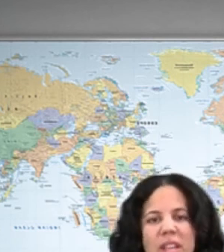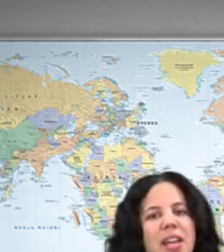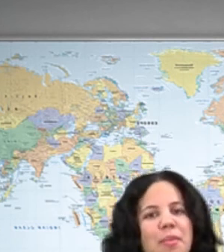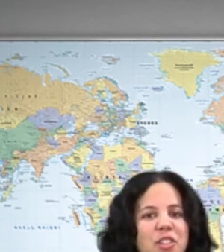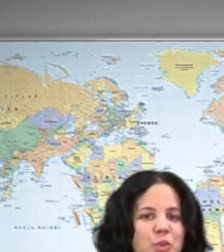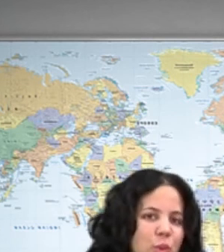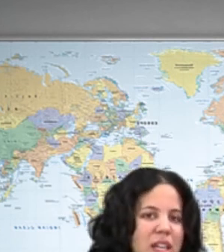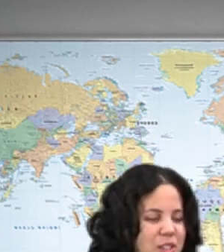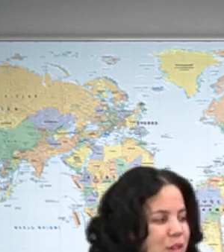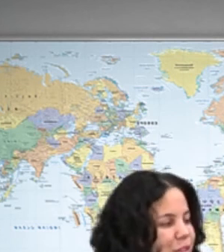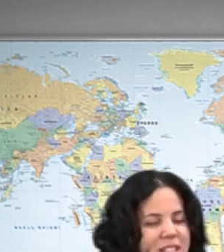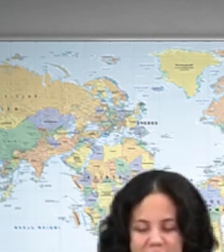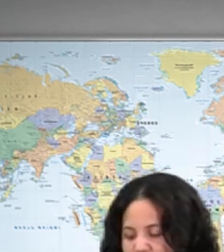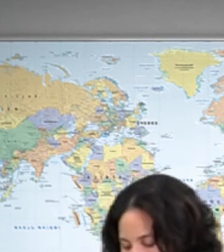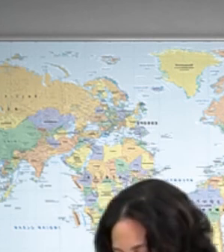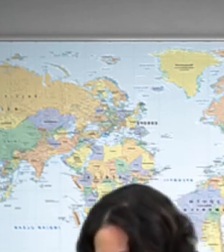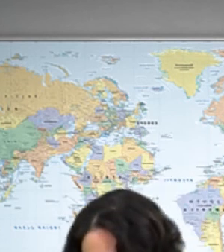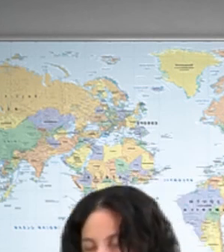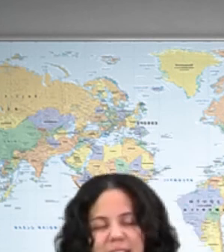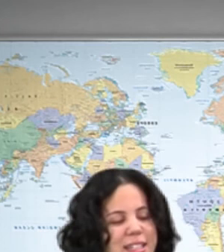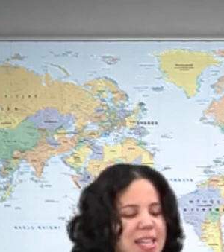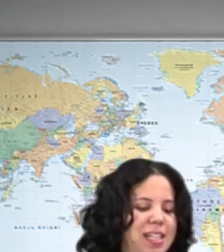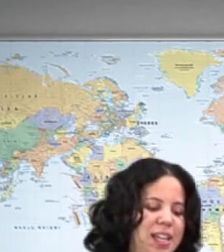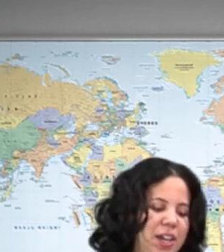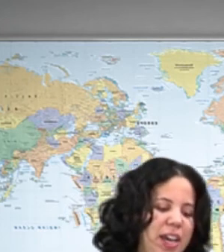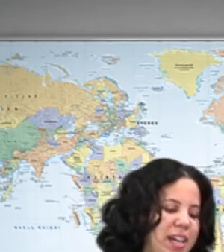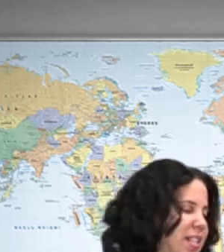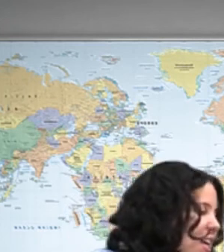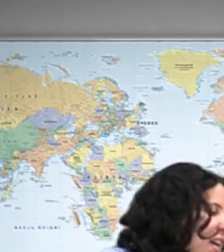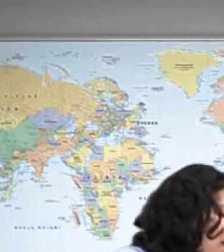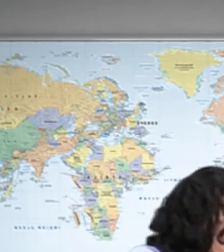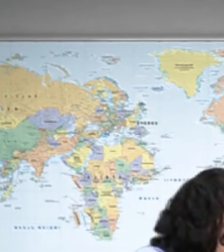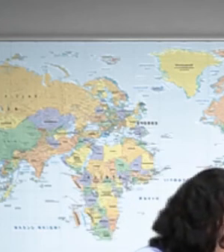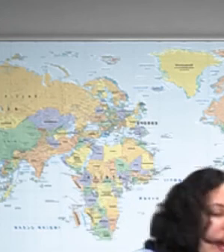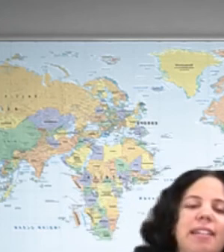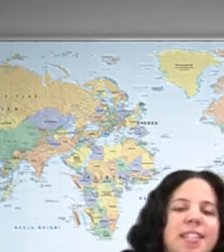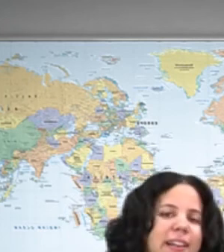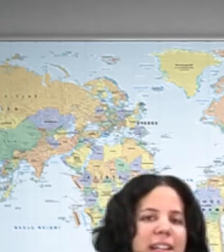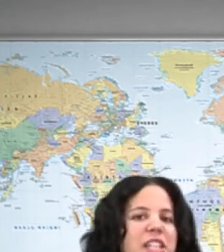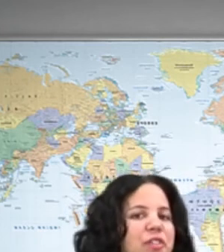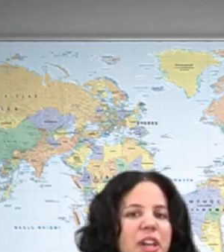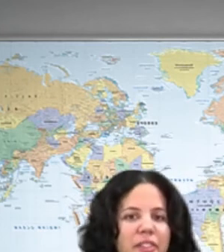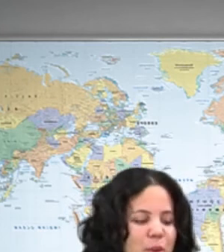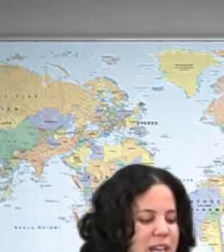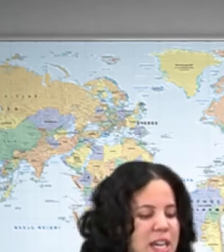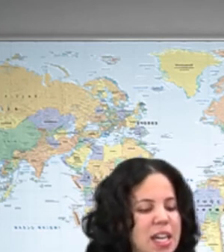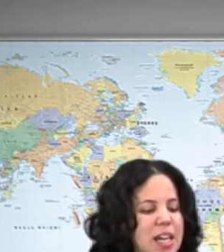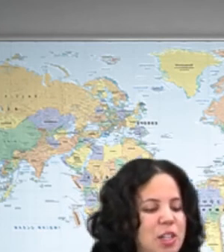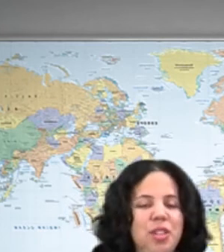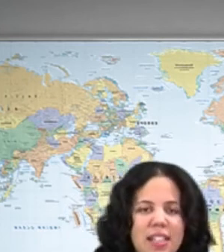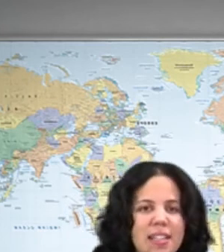for when they come back to school. So first things first, please let's sanitize our hands. It has become like second nature for